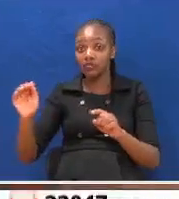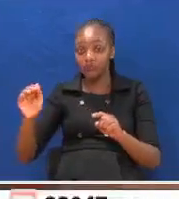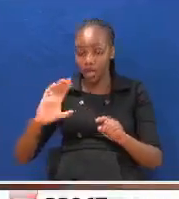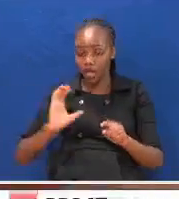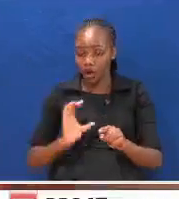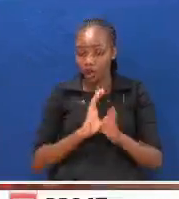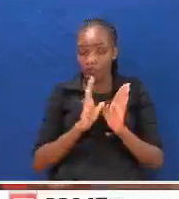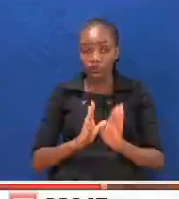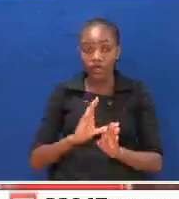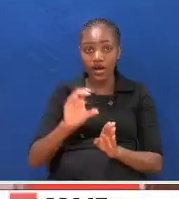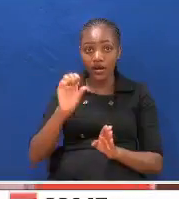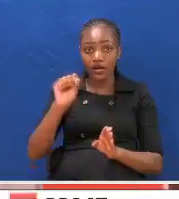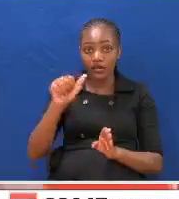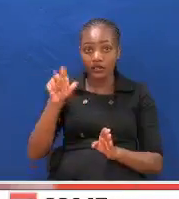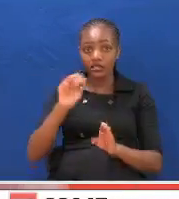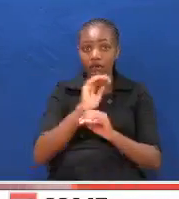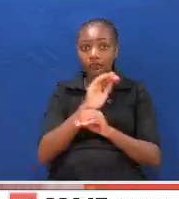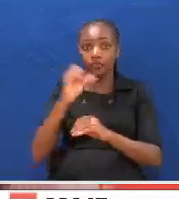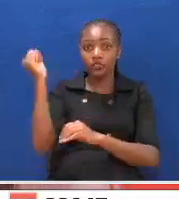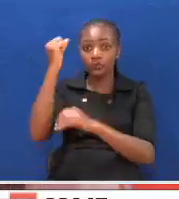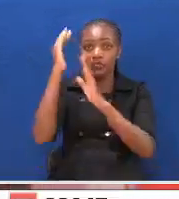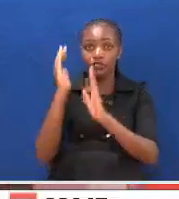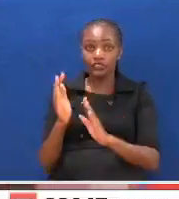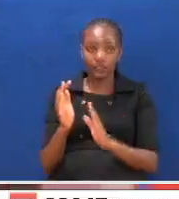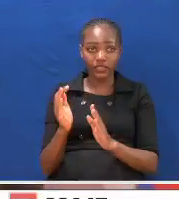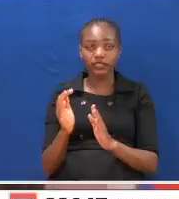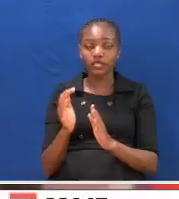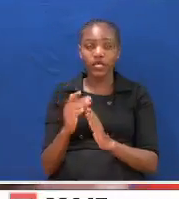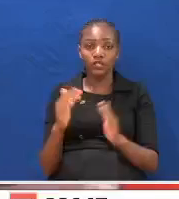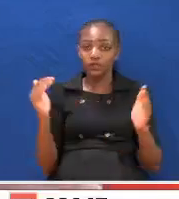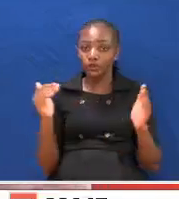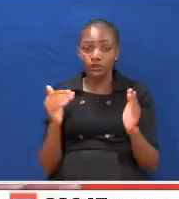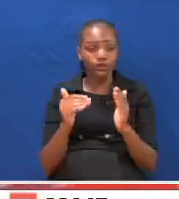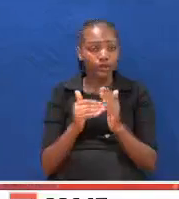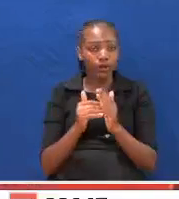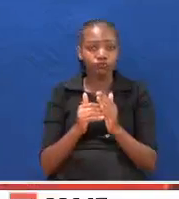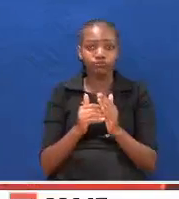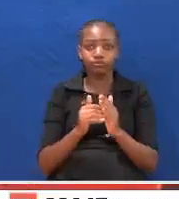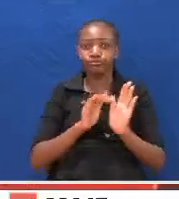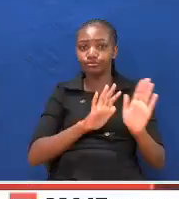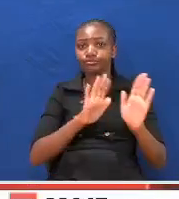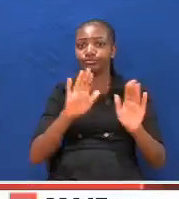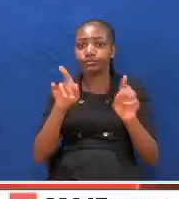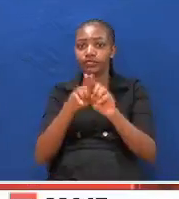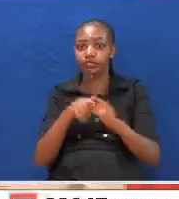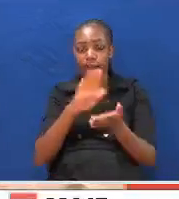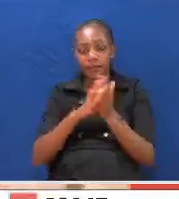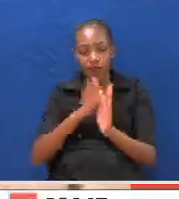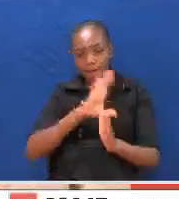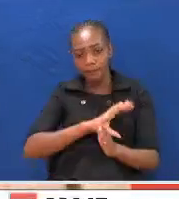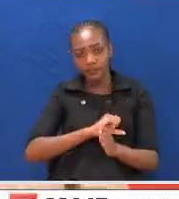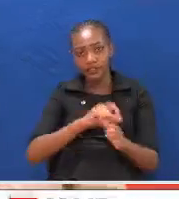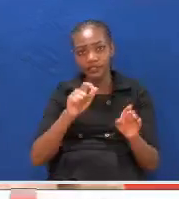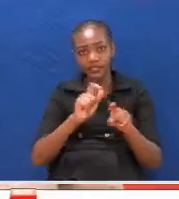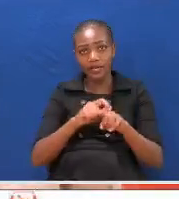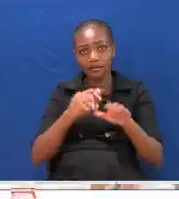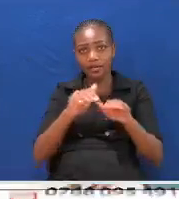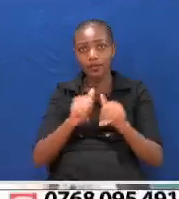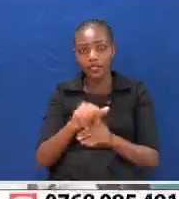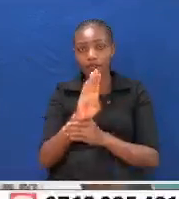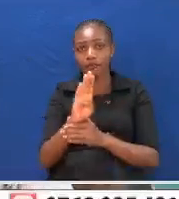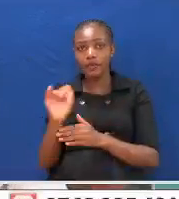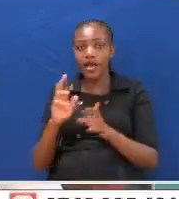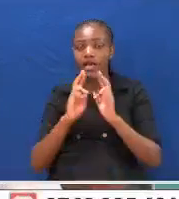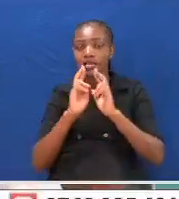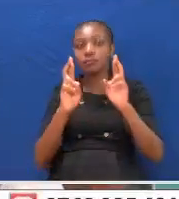Sam Ojwang called on politicians to tone down on their political rhetoric and be patient as they wait for the release of the BBI report.